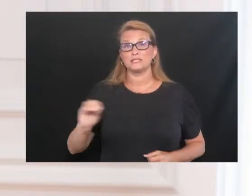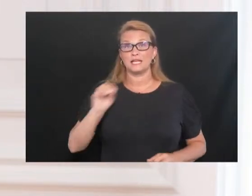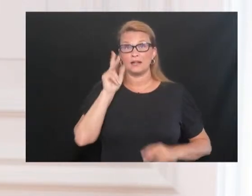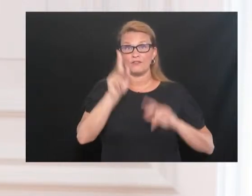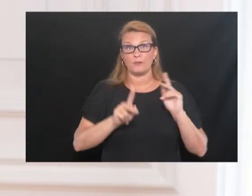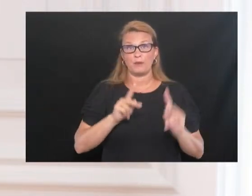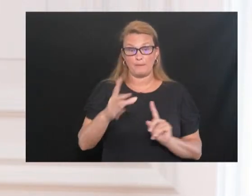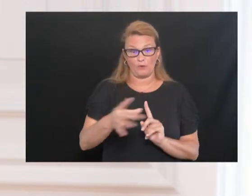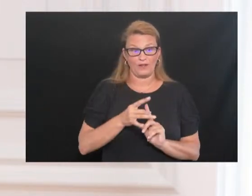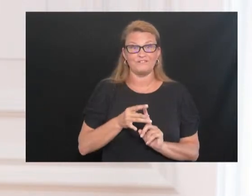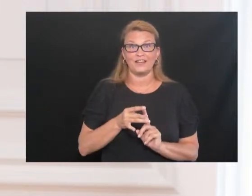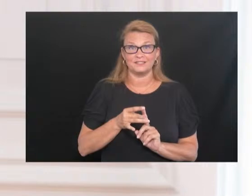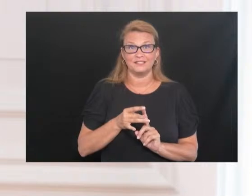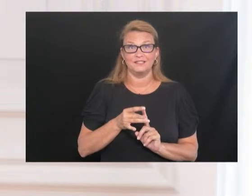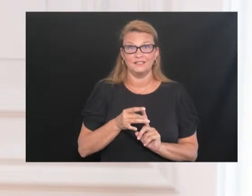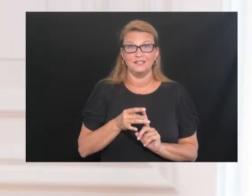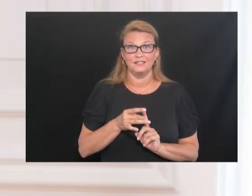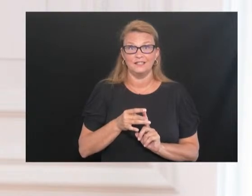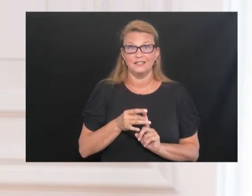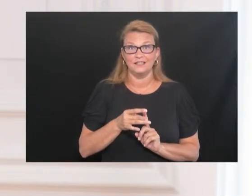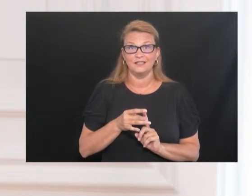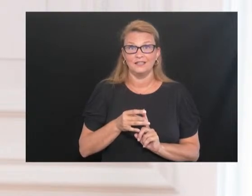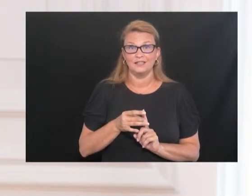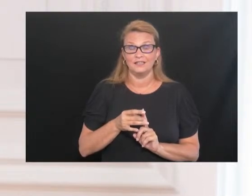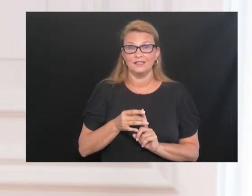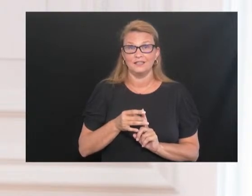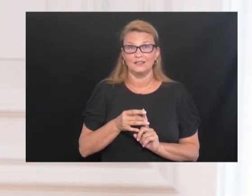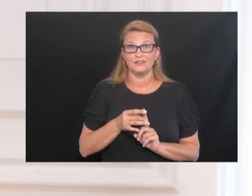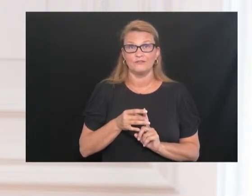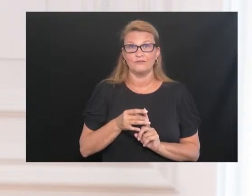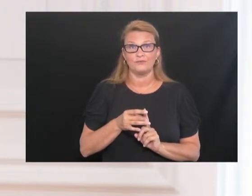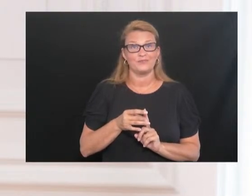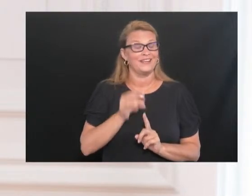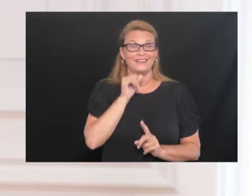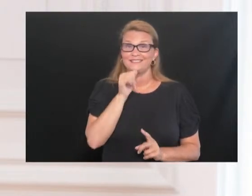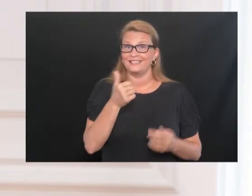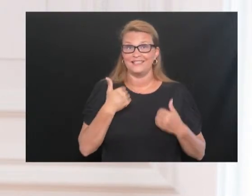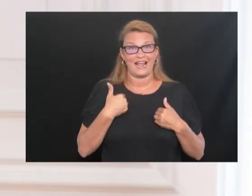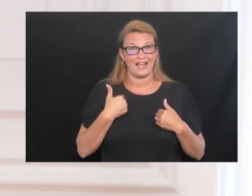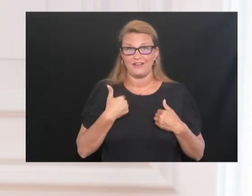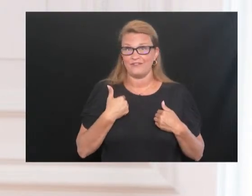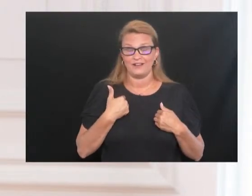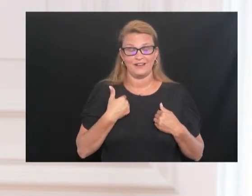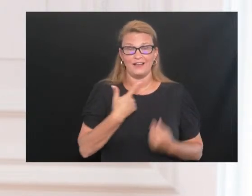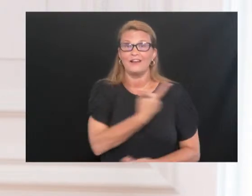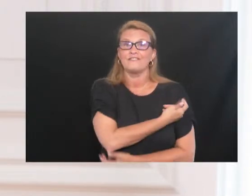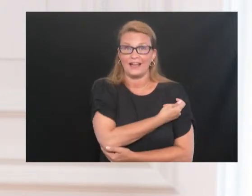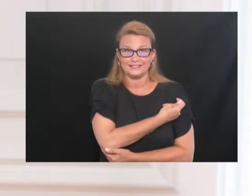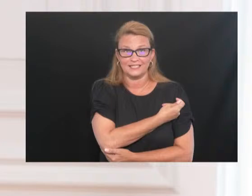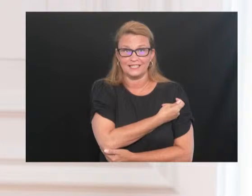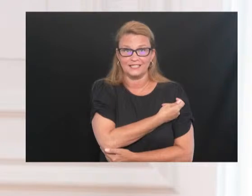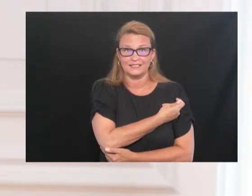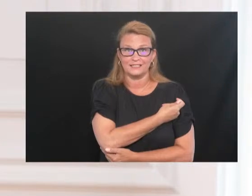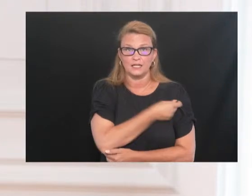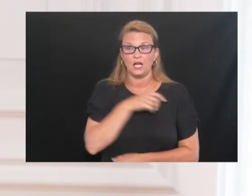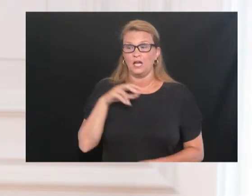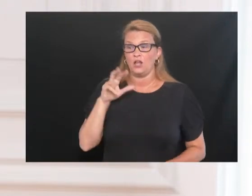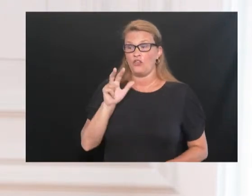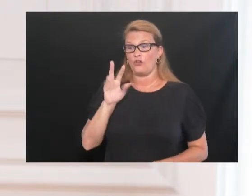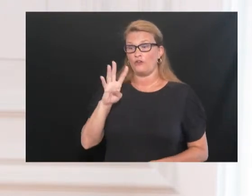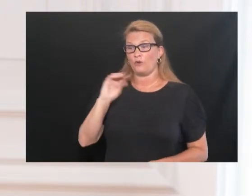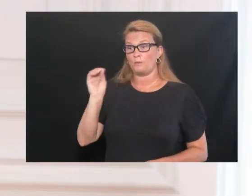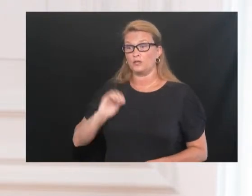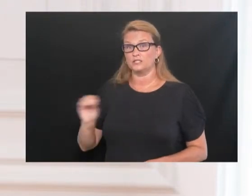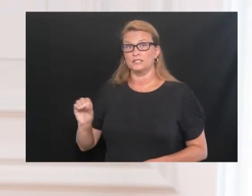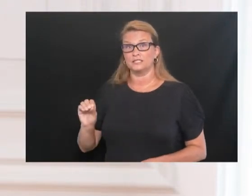in these outbreaks were not vaccinated, but 34% were fully vaccinated. And of